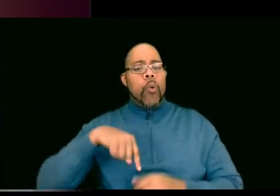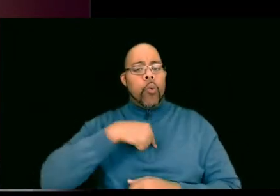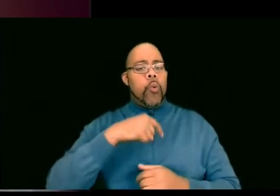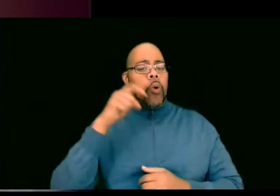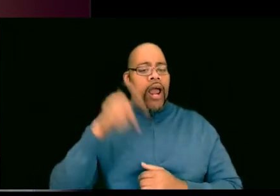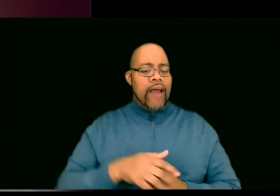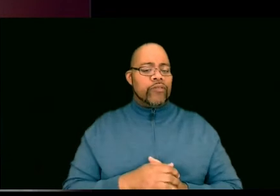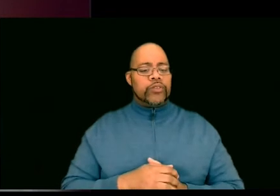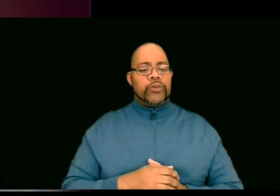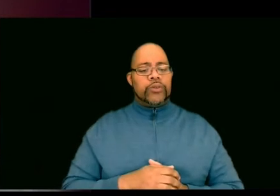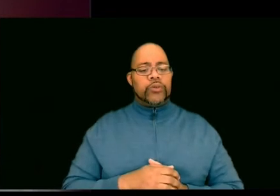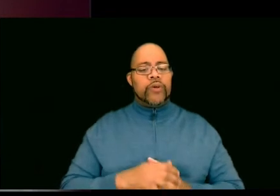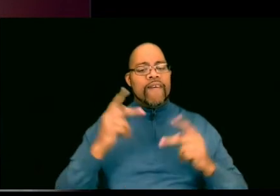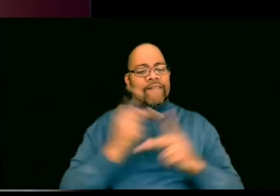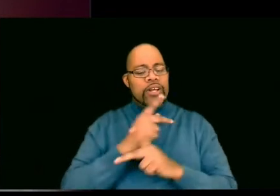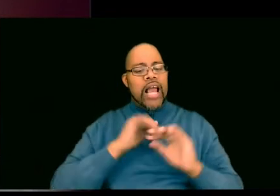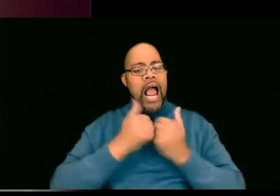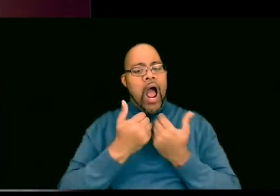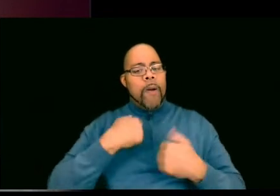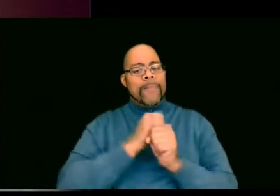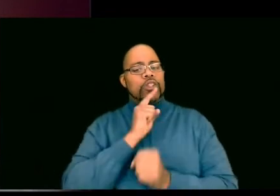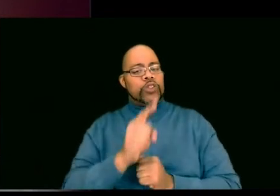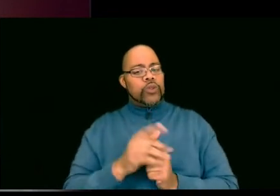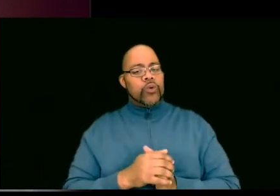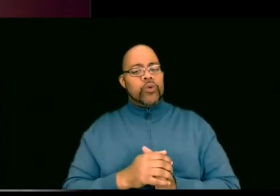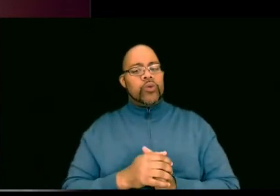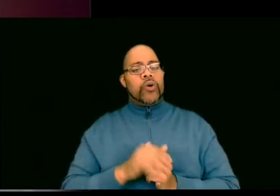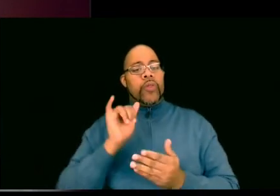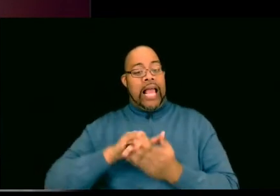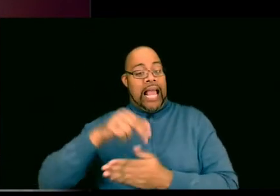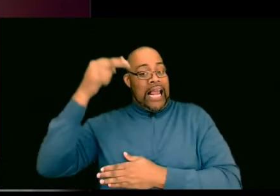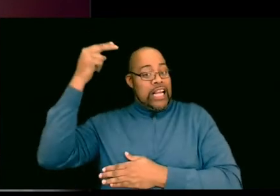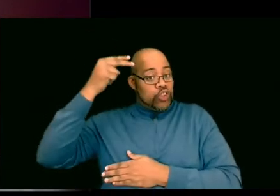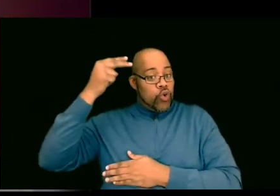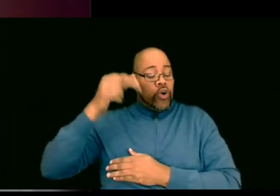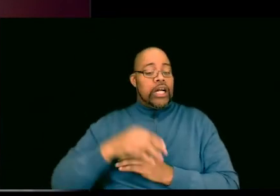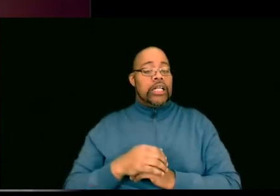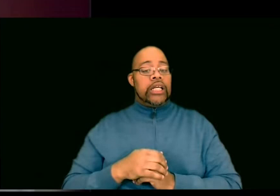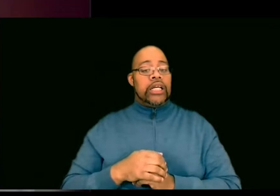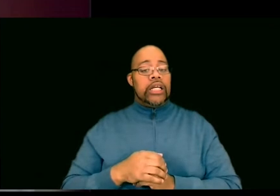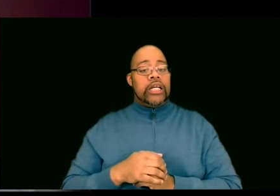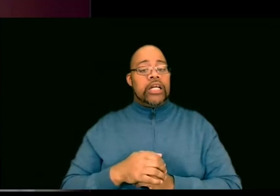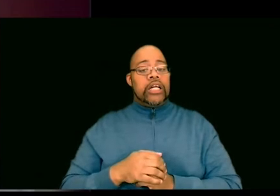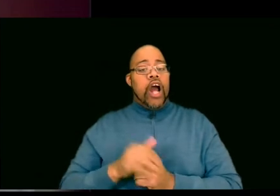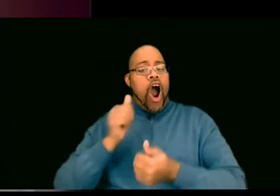then we've got to figure out how do we make sure that those historically